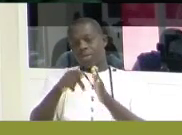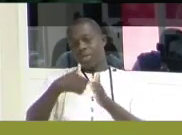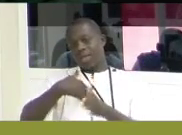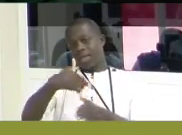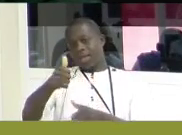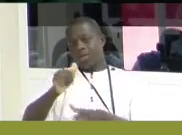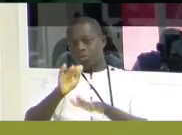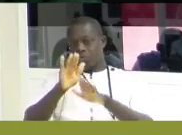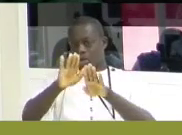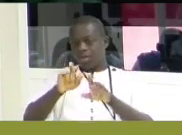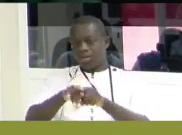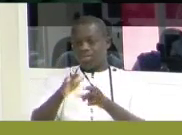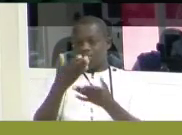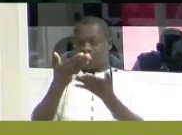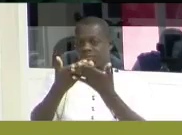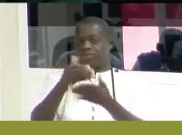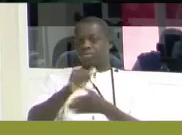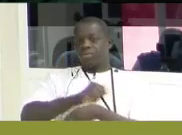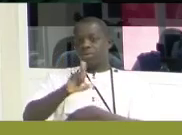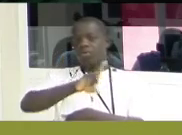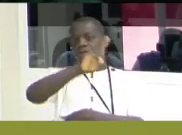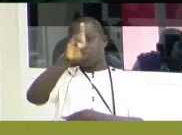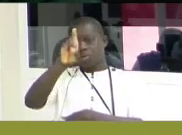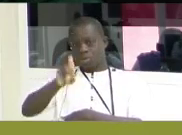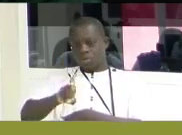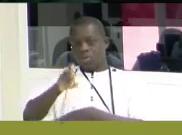my questions before you answer?